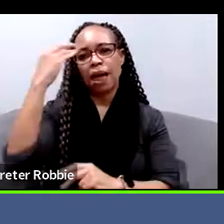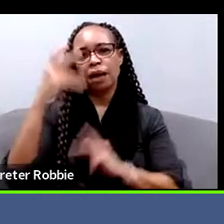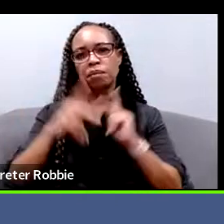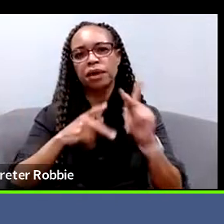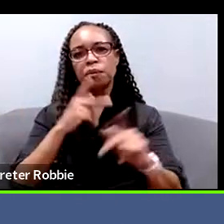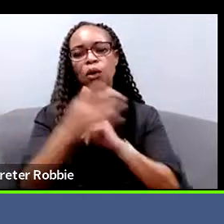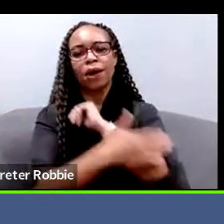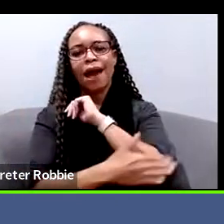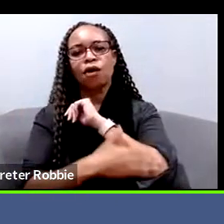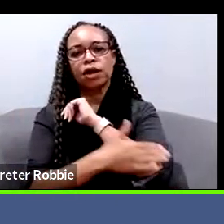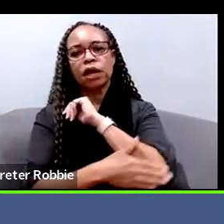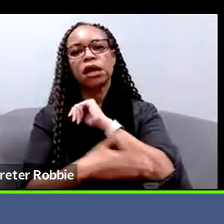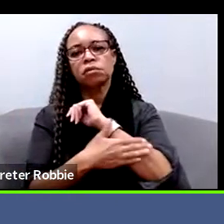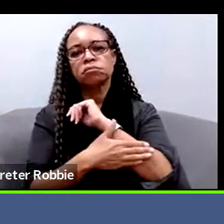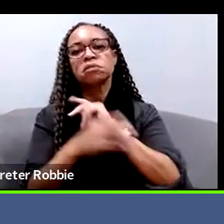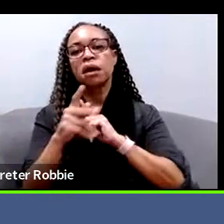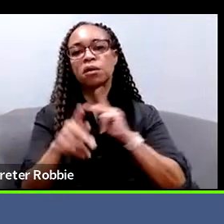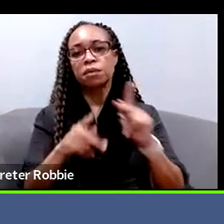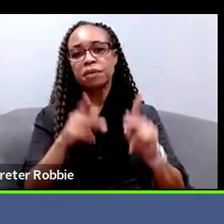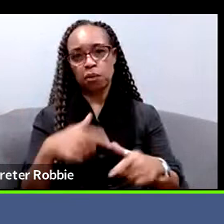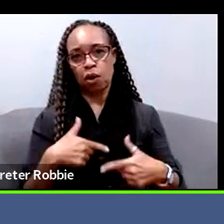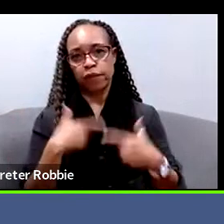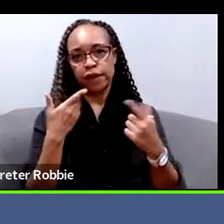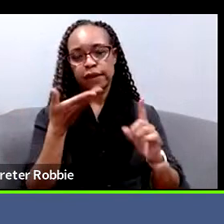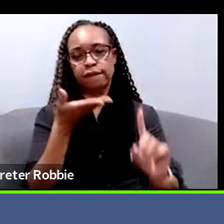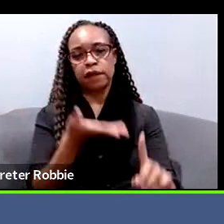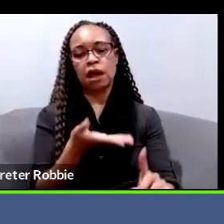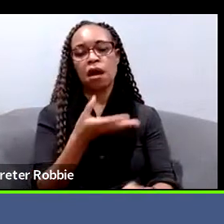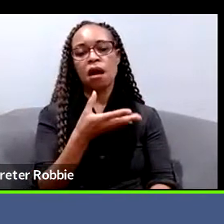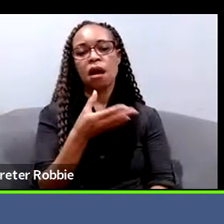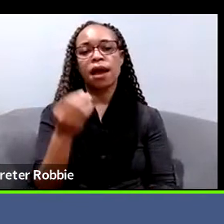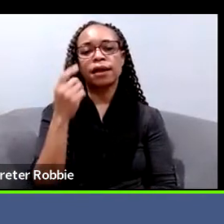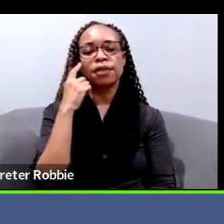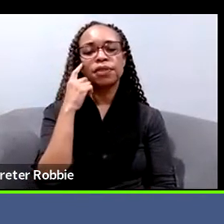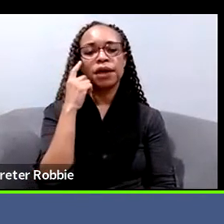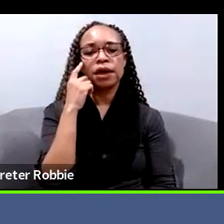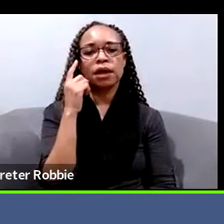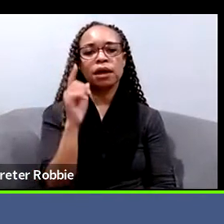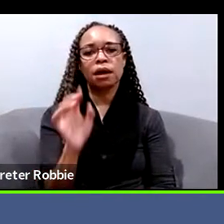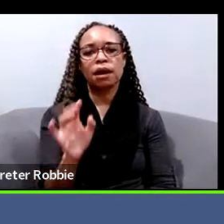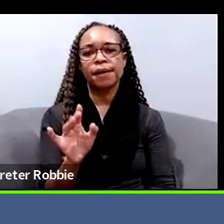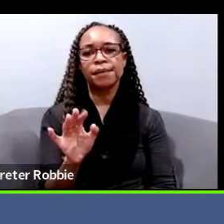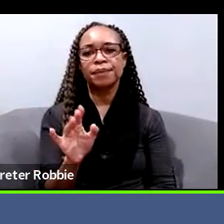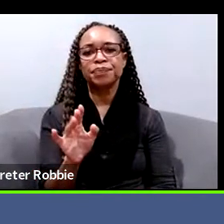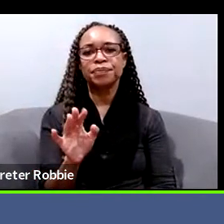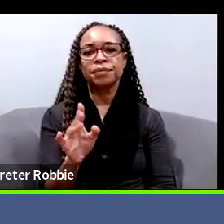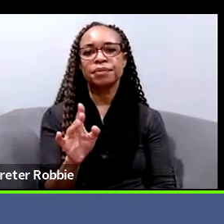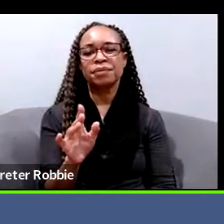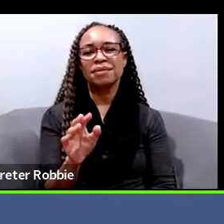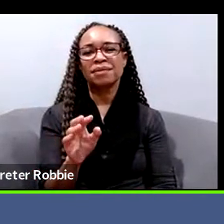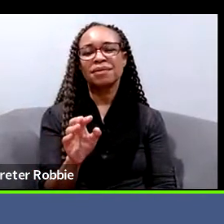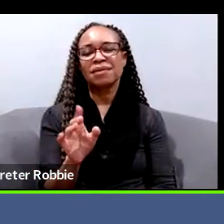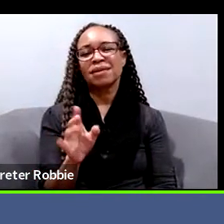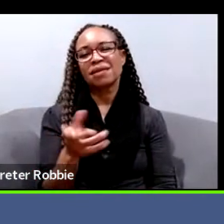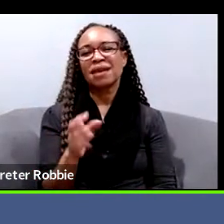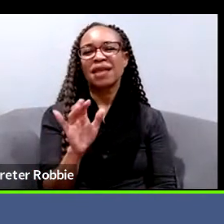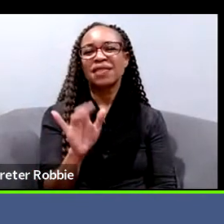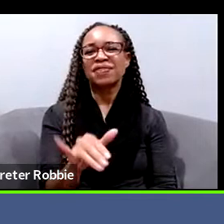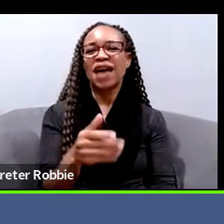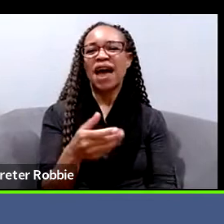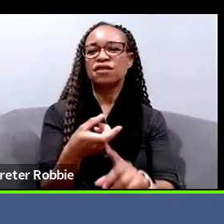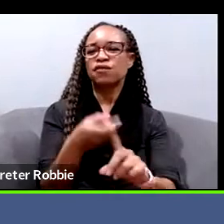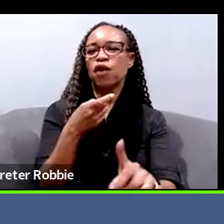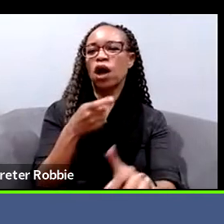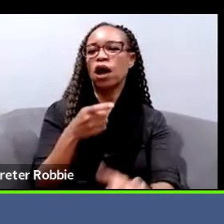county residents, which is I think that's out of about 2,400